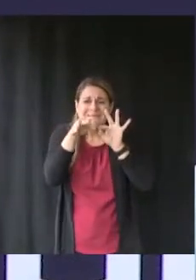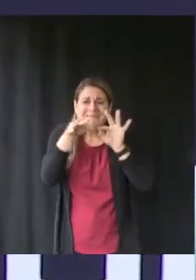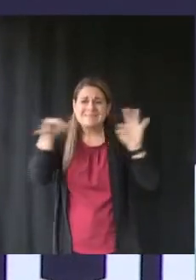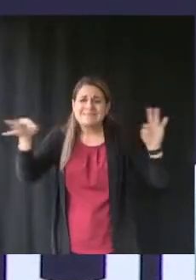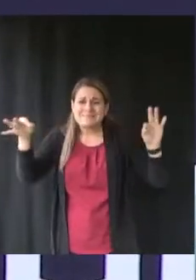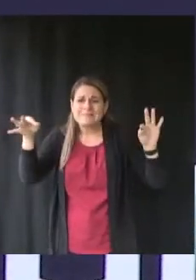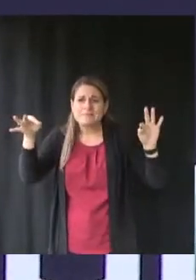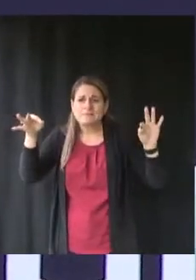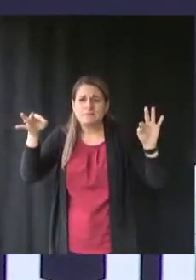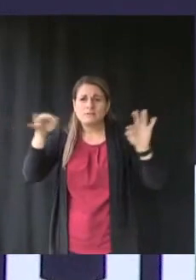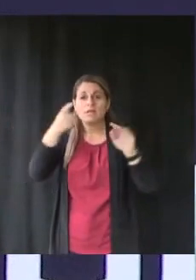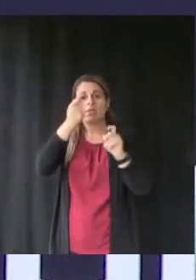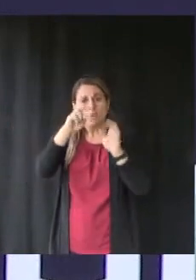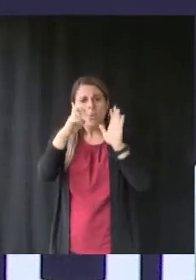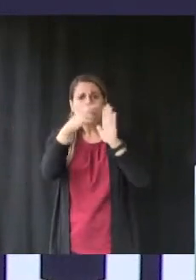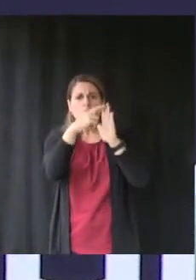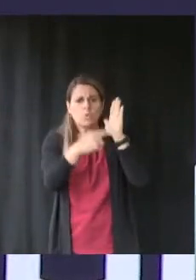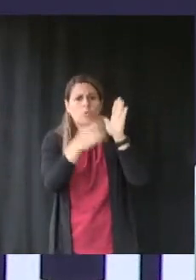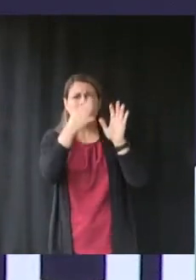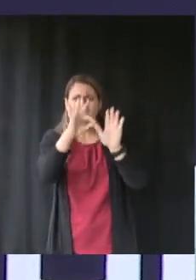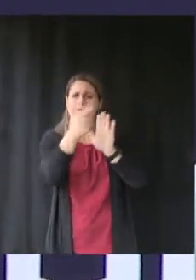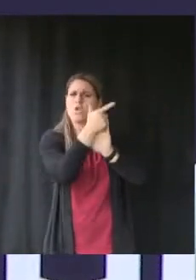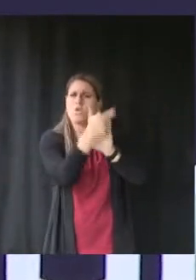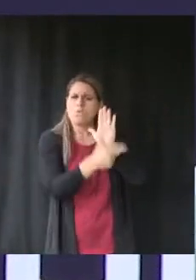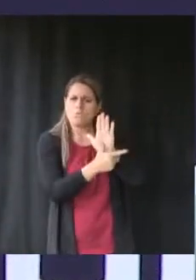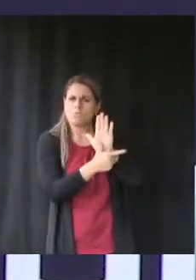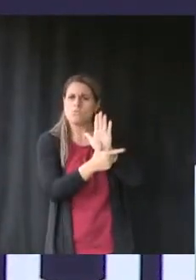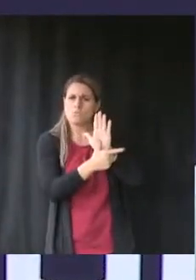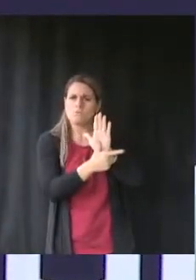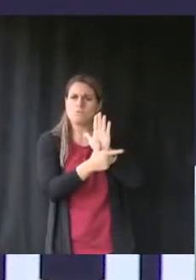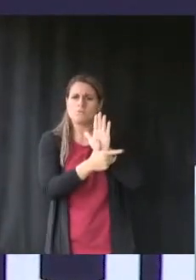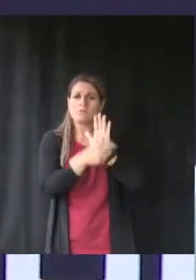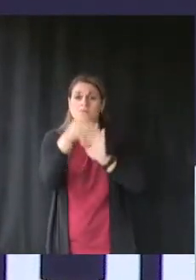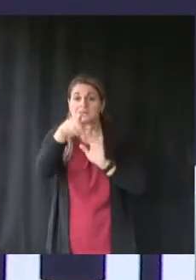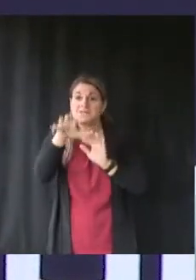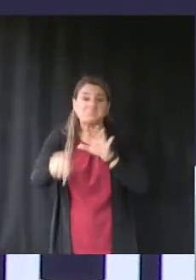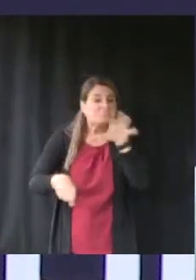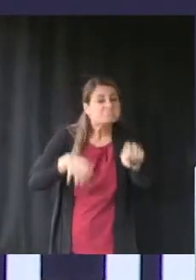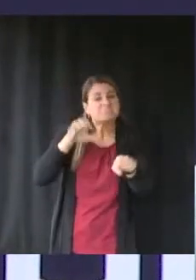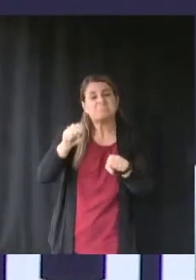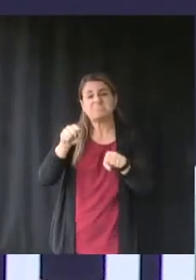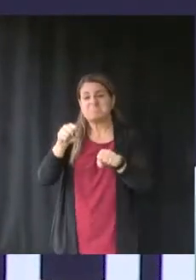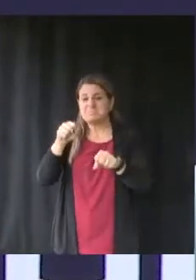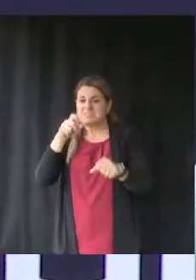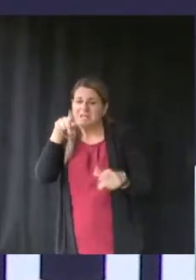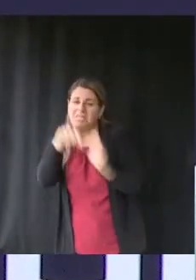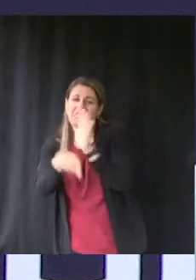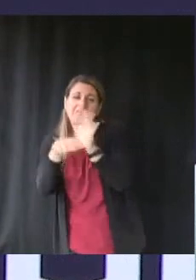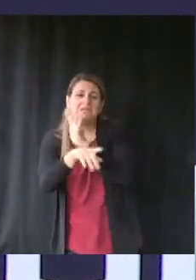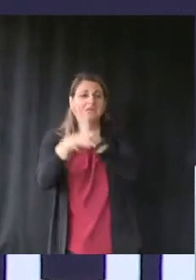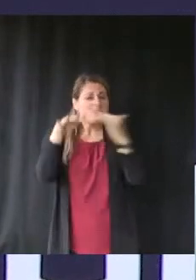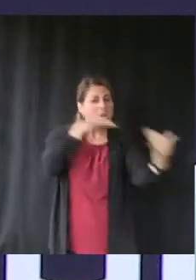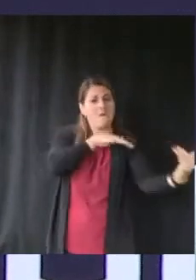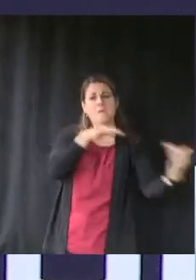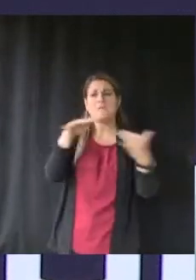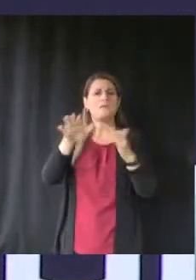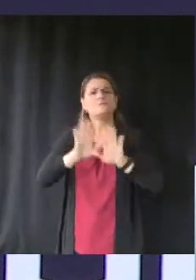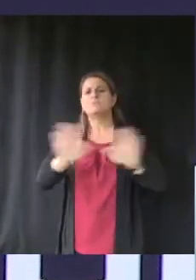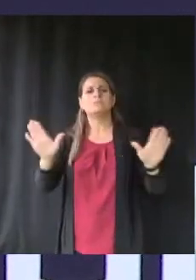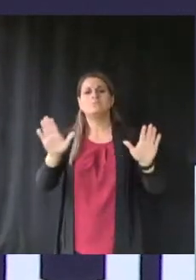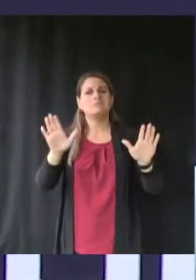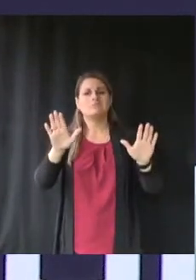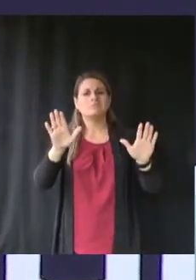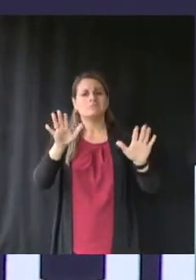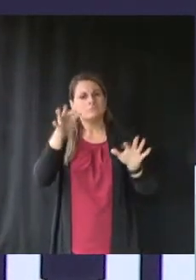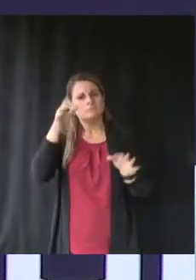law. This wasn't about colonies and acquiring property. It was about restoring the rule of law that had been so